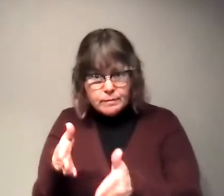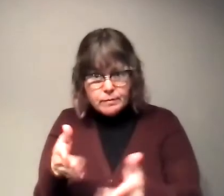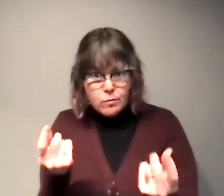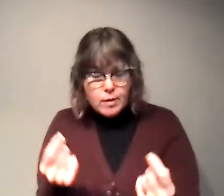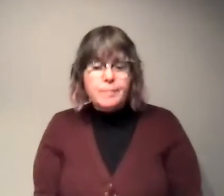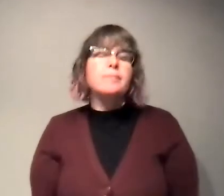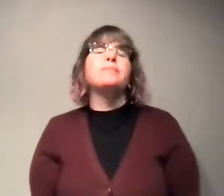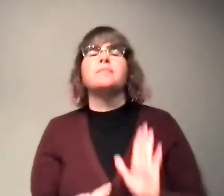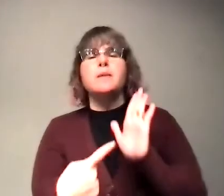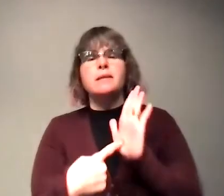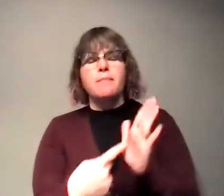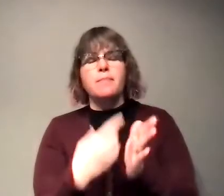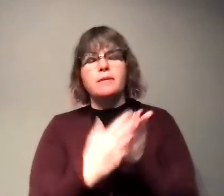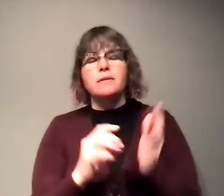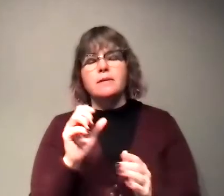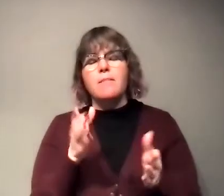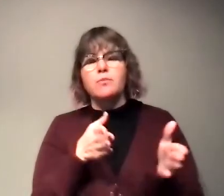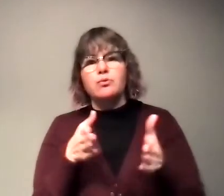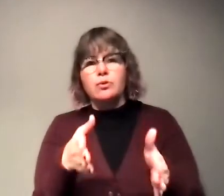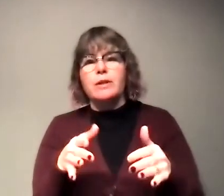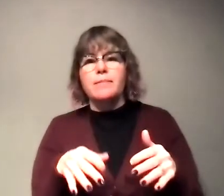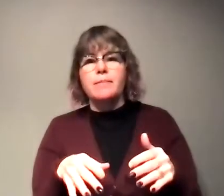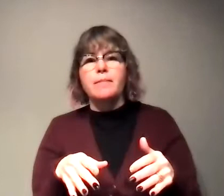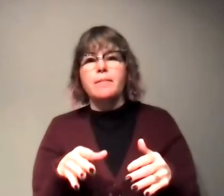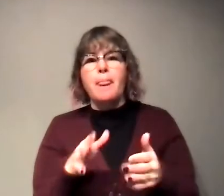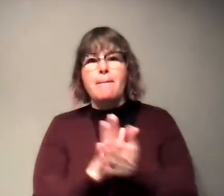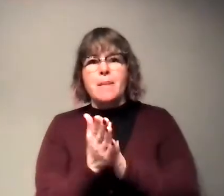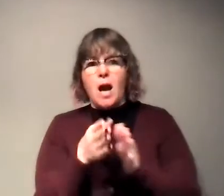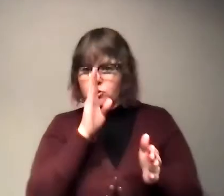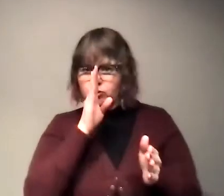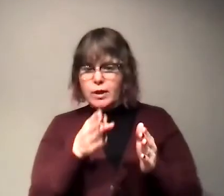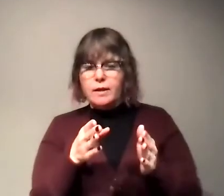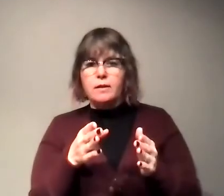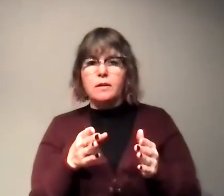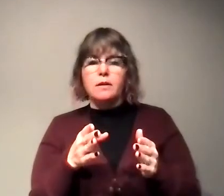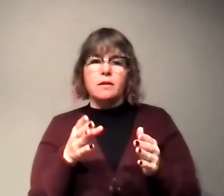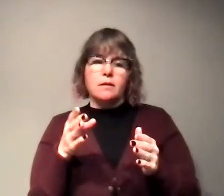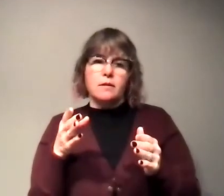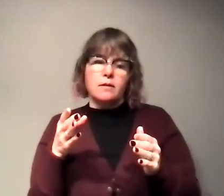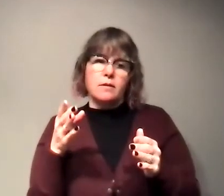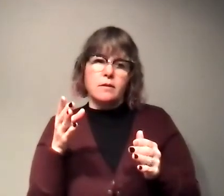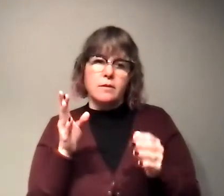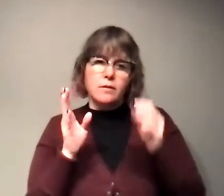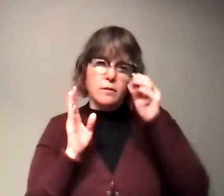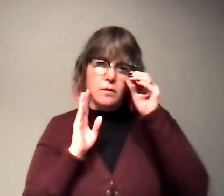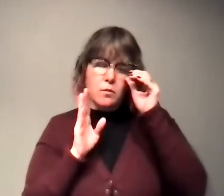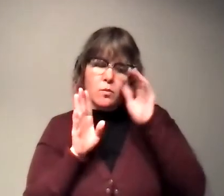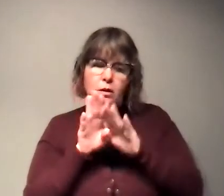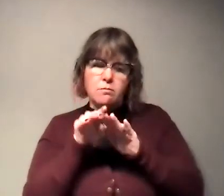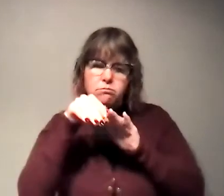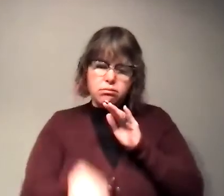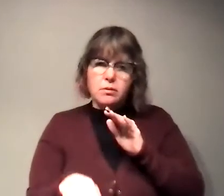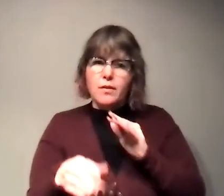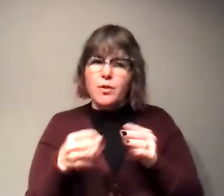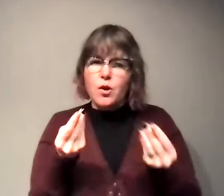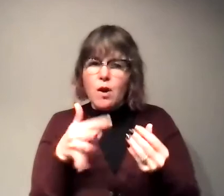For example, some streams where they've been straightened by people, the stream cuts down into the ground, and we can see